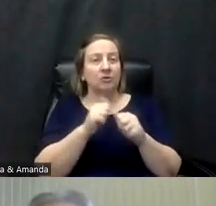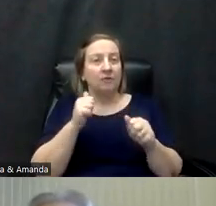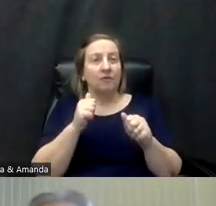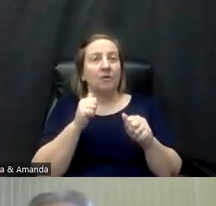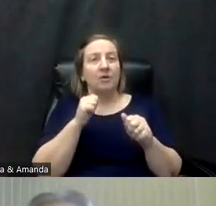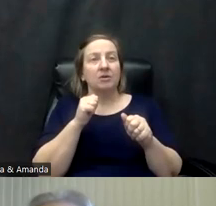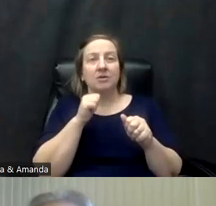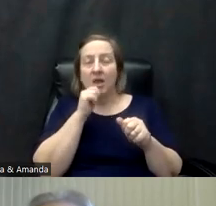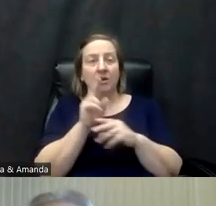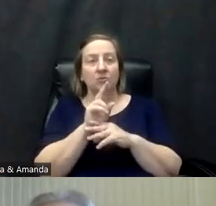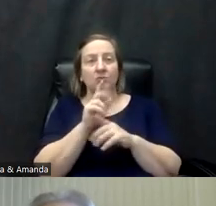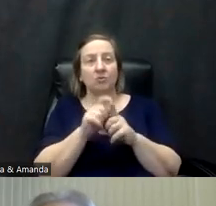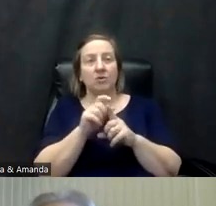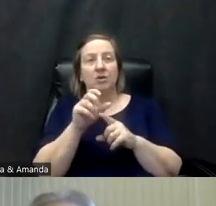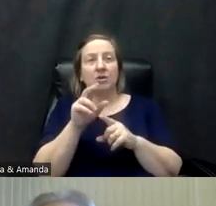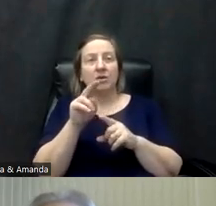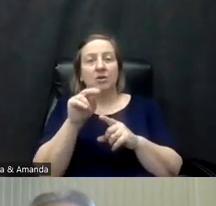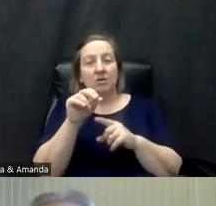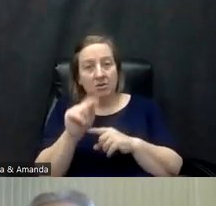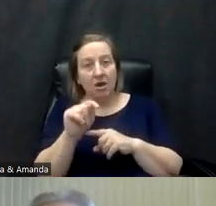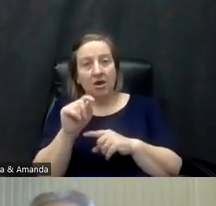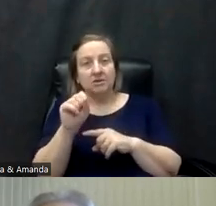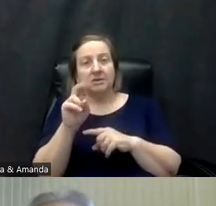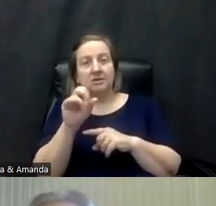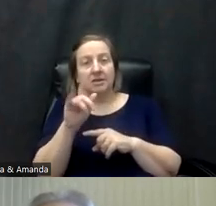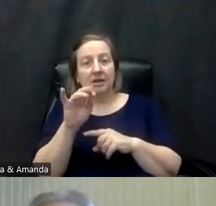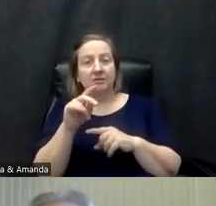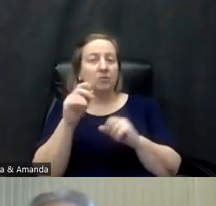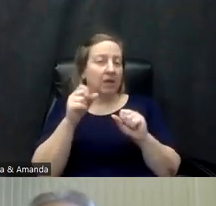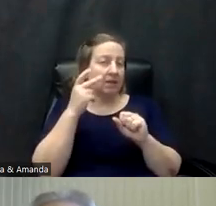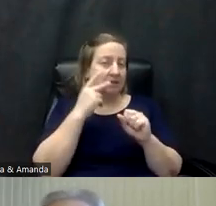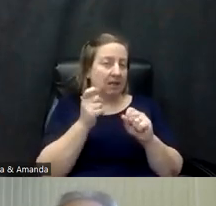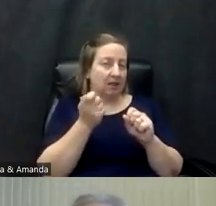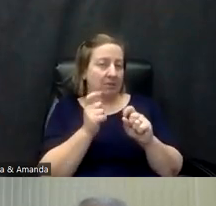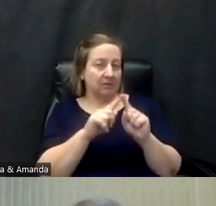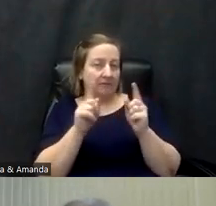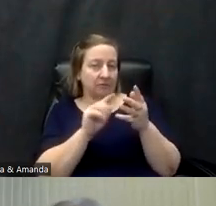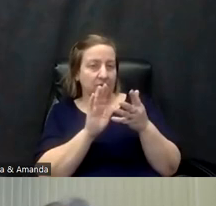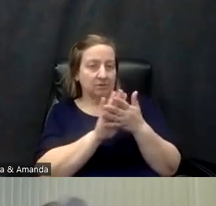not sustained to mean a finding that wasn't sustained so that we can have those nuances of,